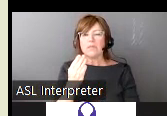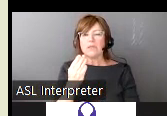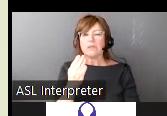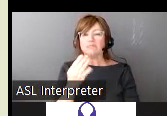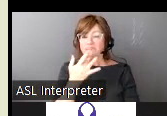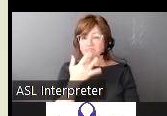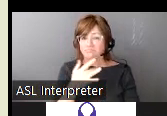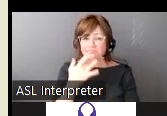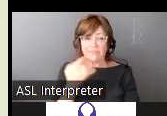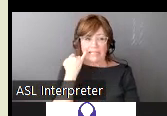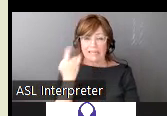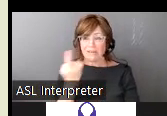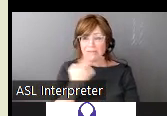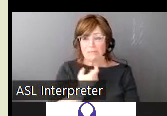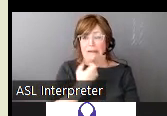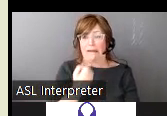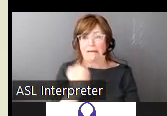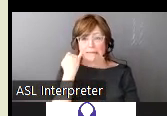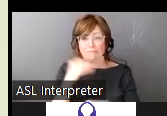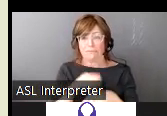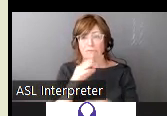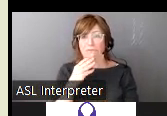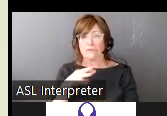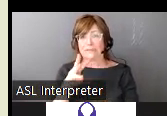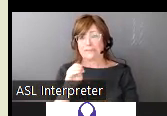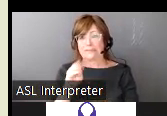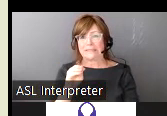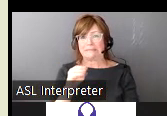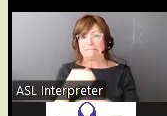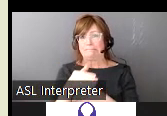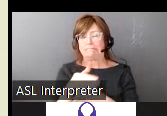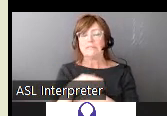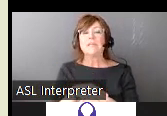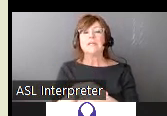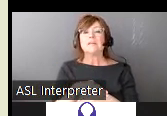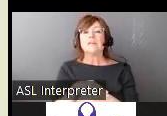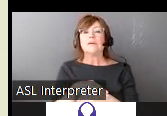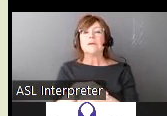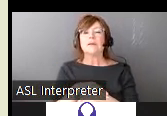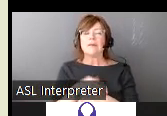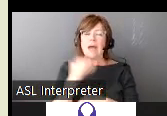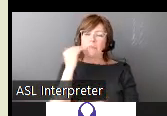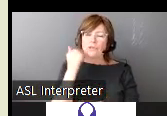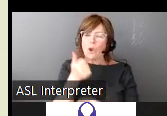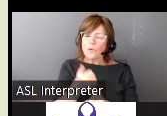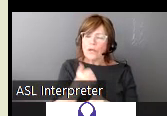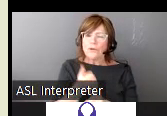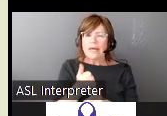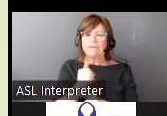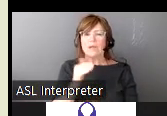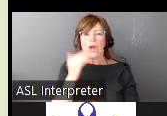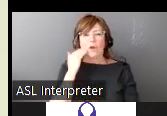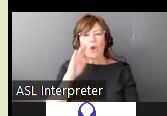someone still hires you when you are in your 60s. But you also need to know yourself, know your own physical